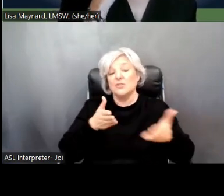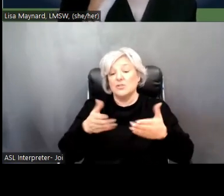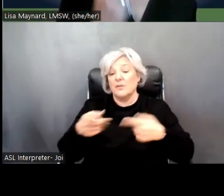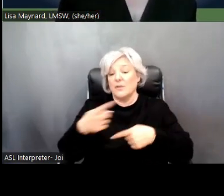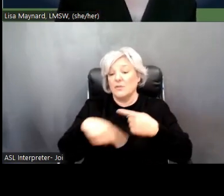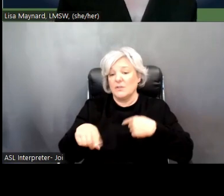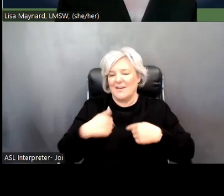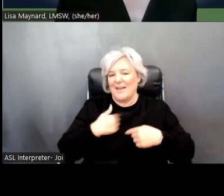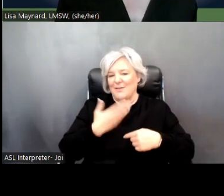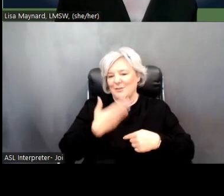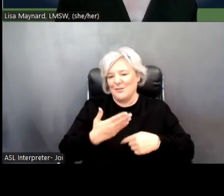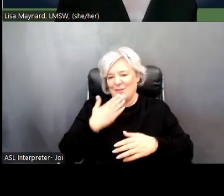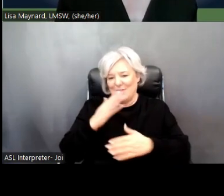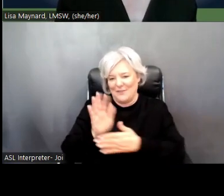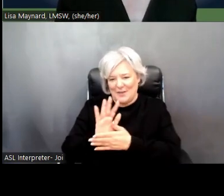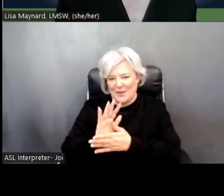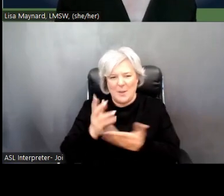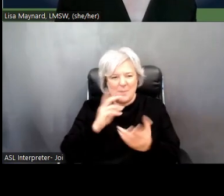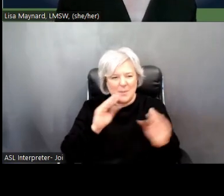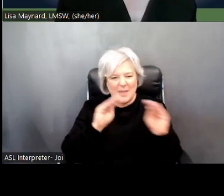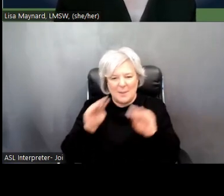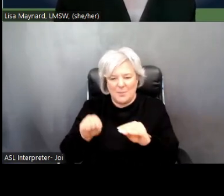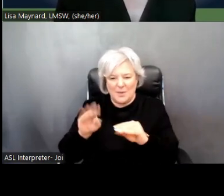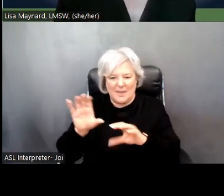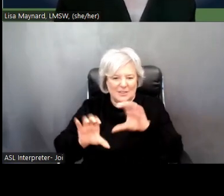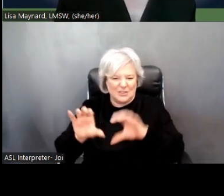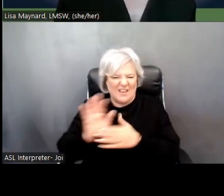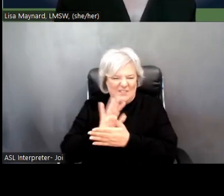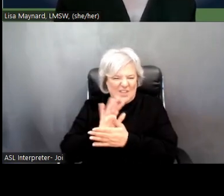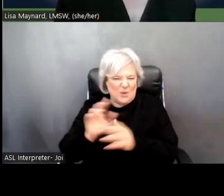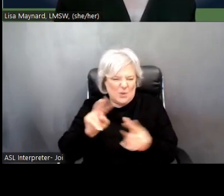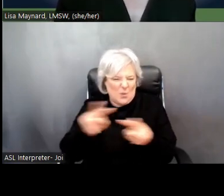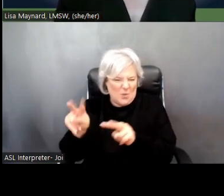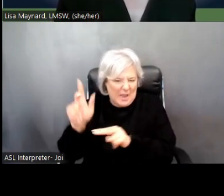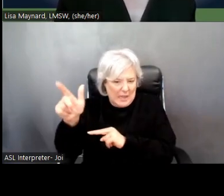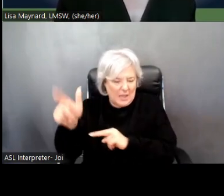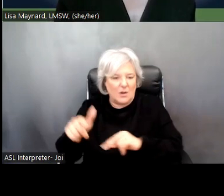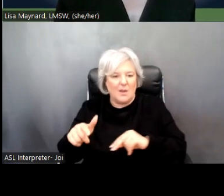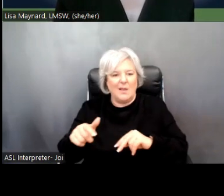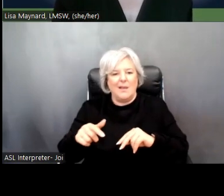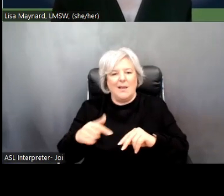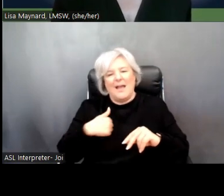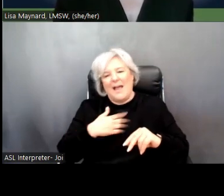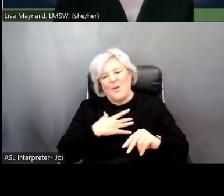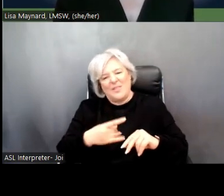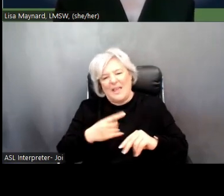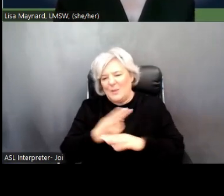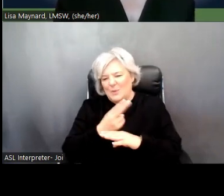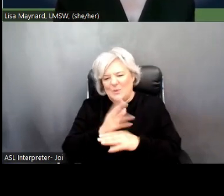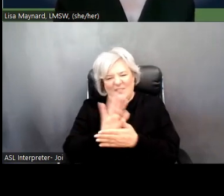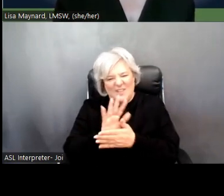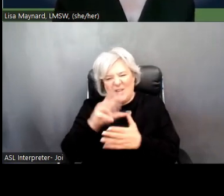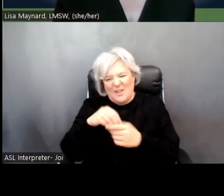great video, and maybe we could put that in the chat a little later. We don't always like to use videos in presentations because